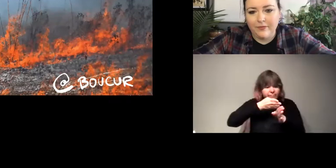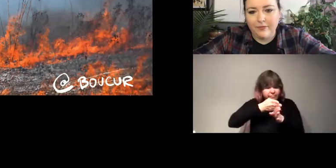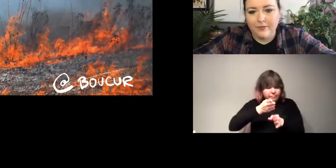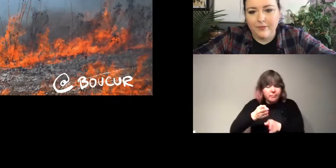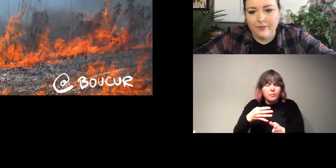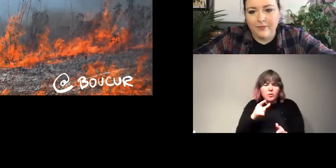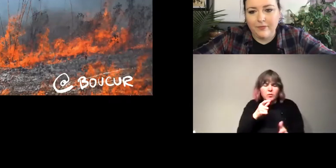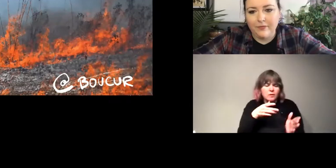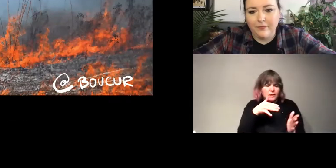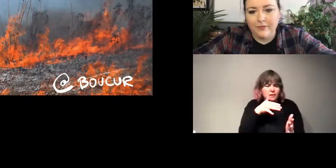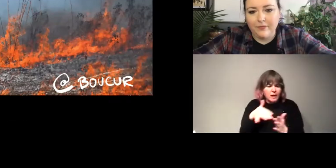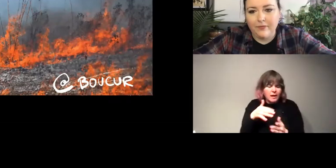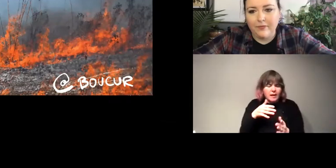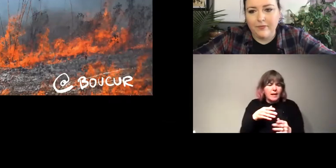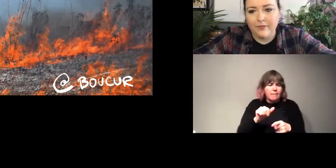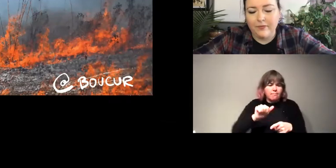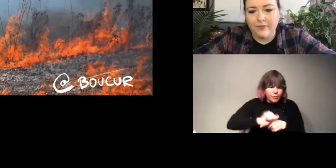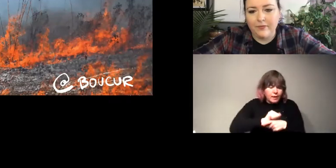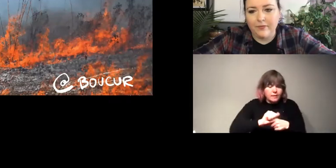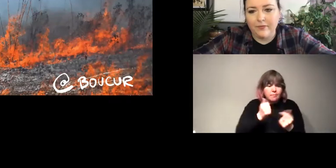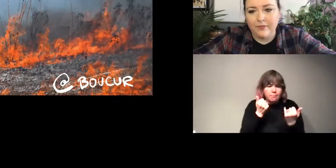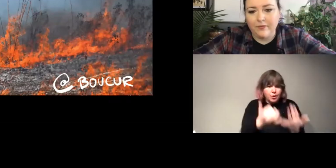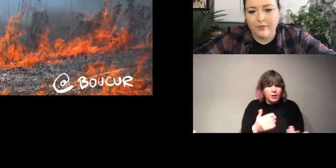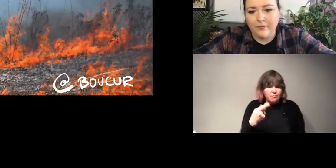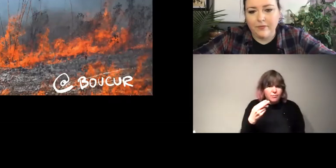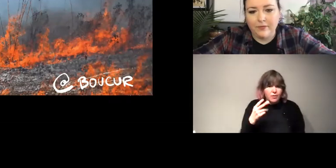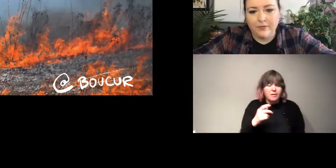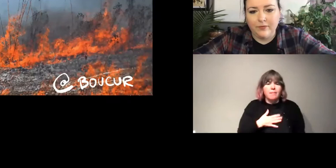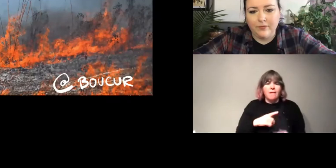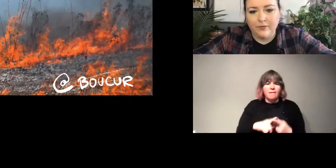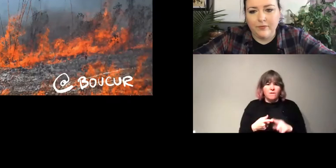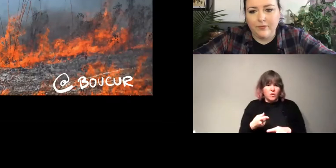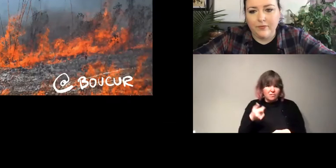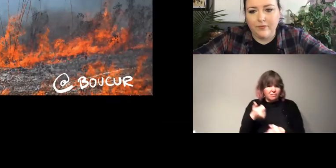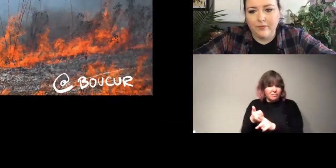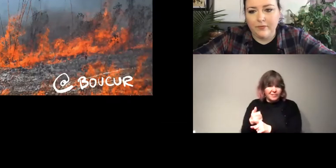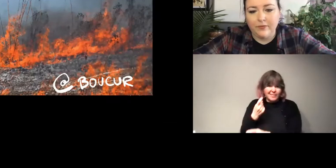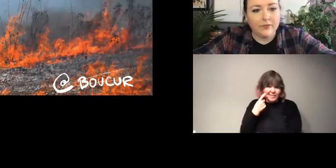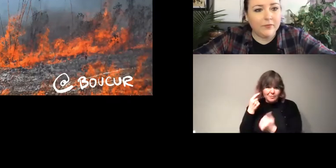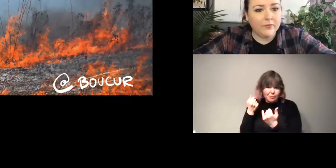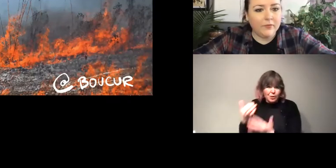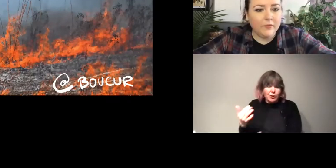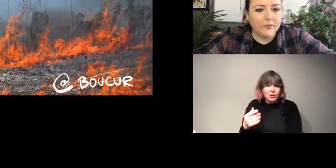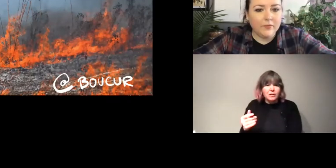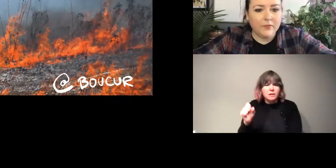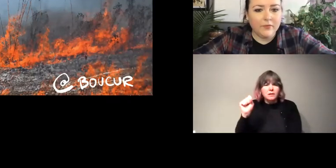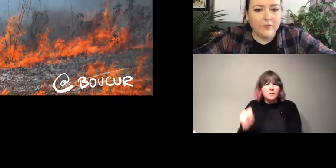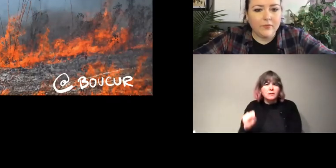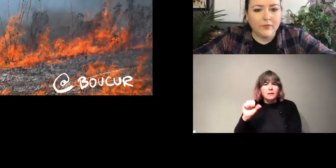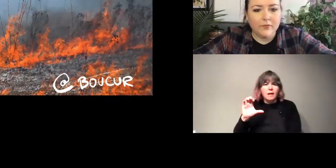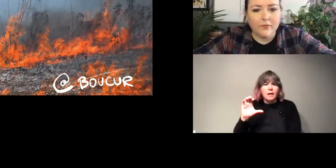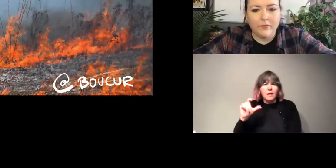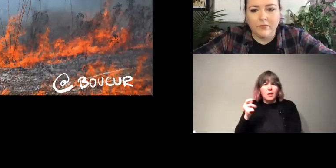and practice burning prairie. This is from a friend of mine who just did a burn. I think this is the South Calumet